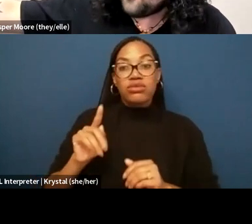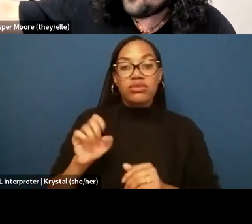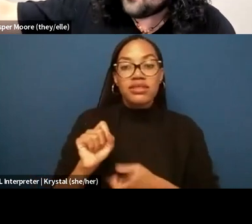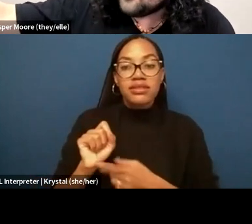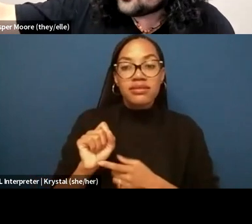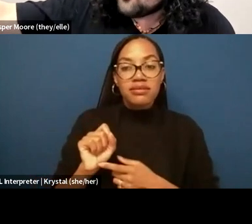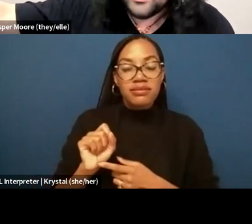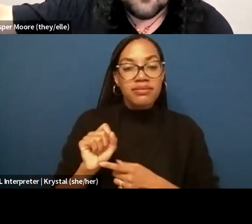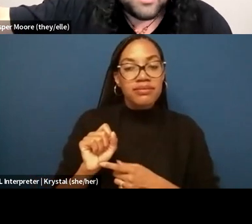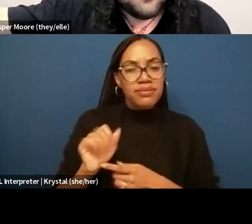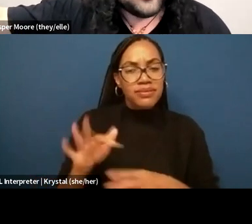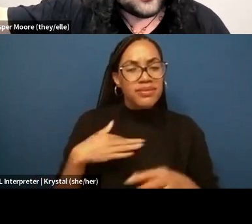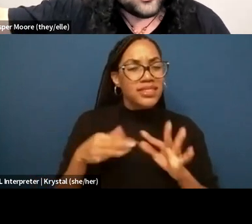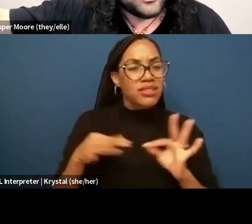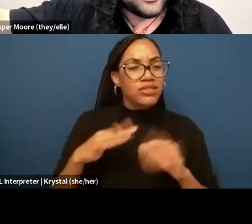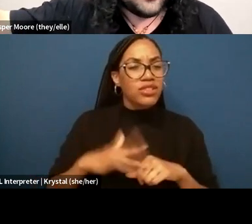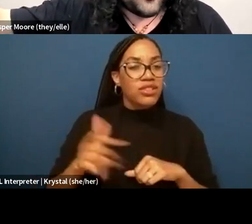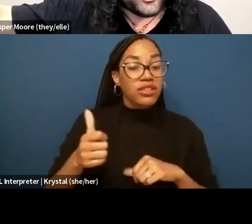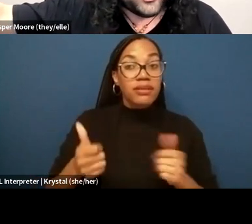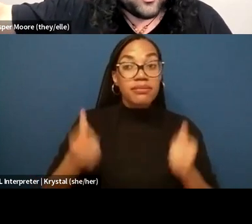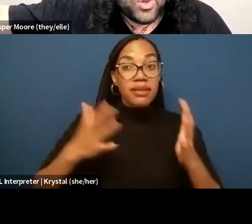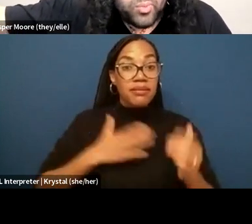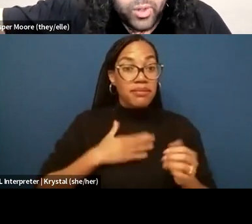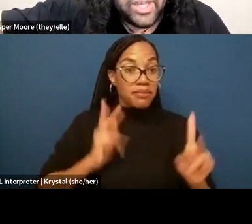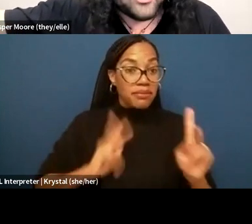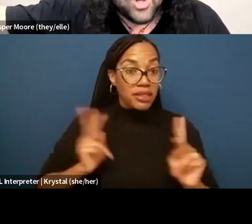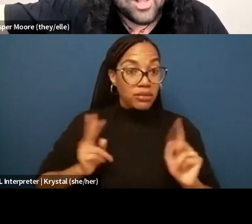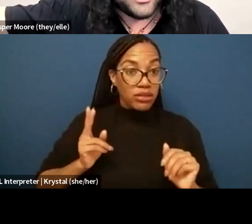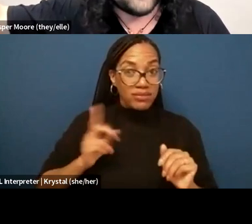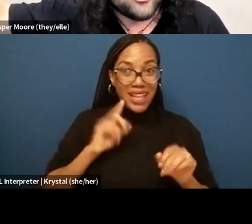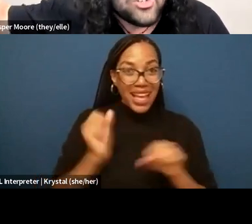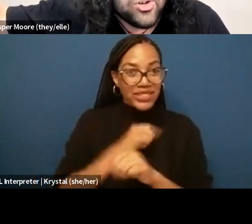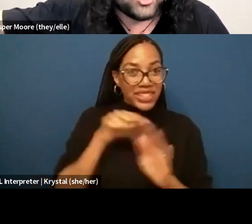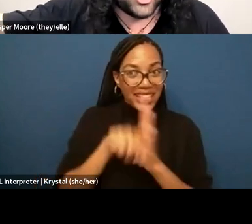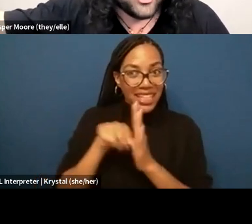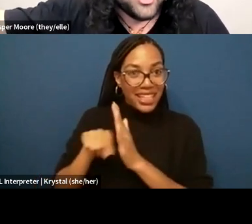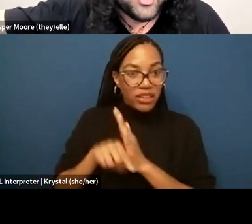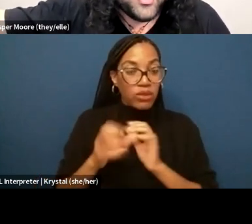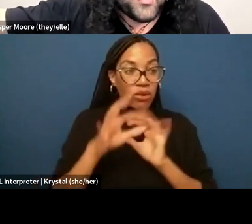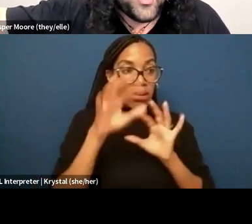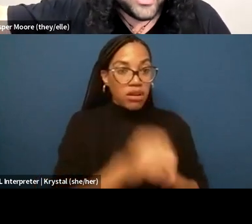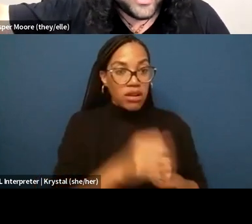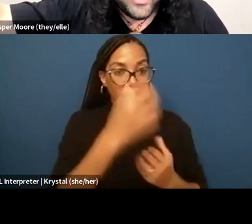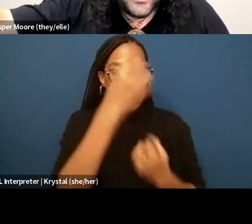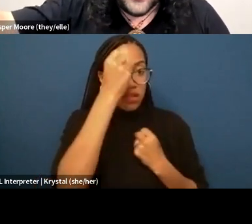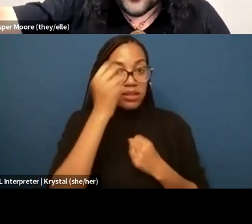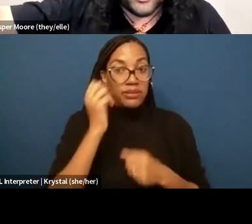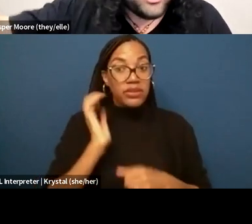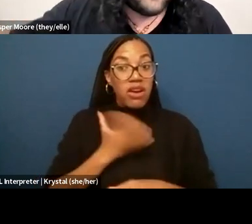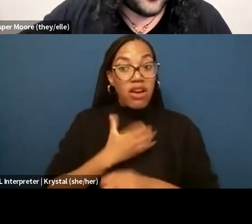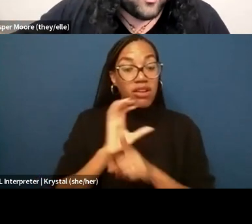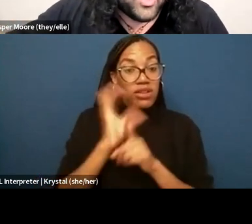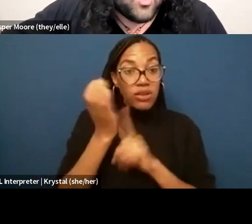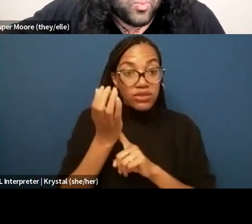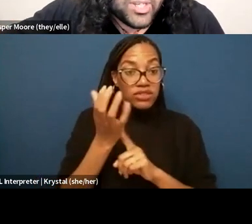mean, so many of my people historically were killed, colonized. Our culture was, you know, a